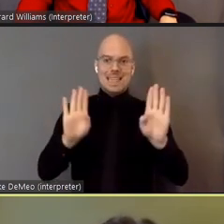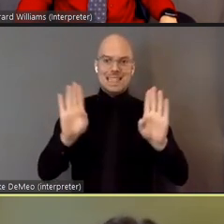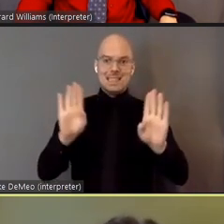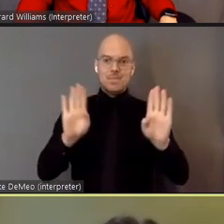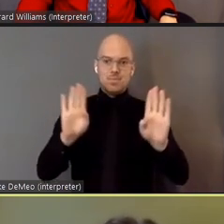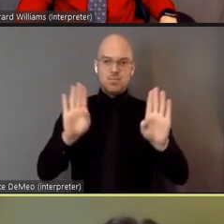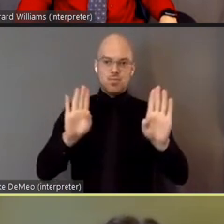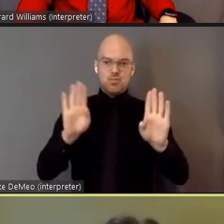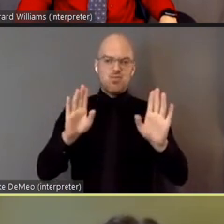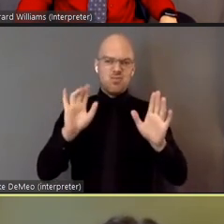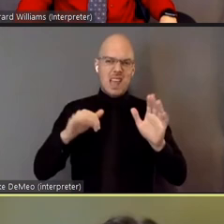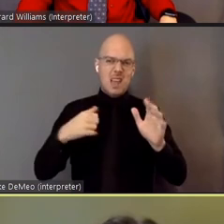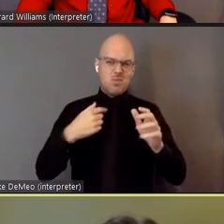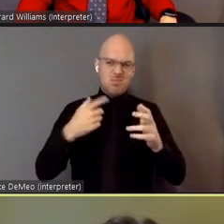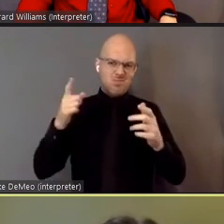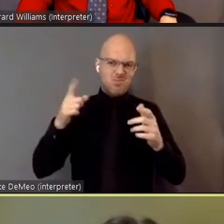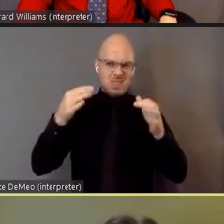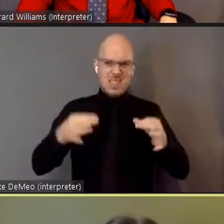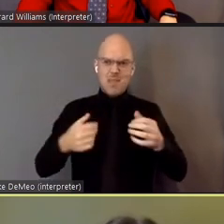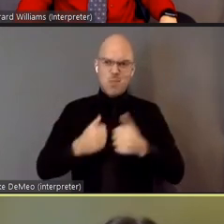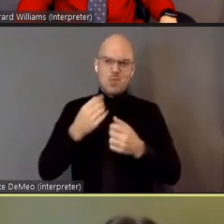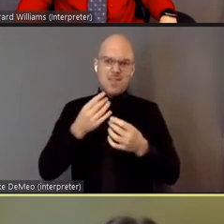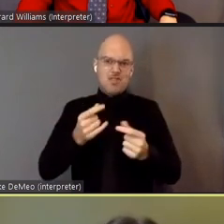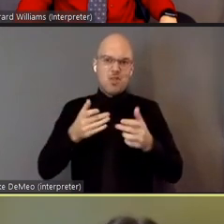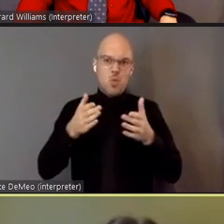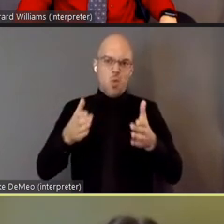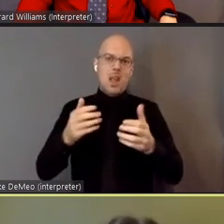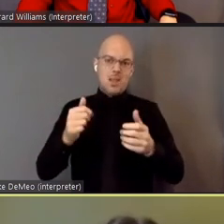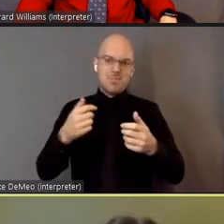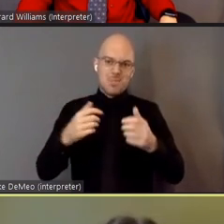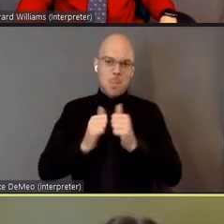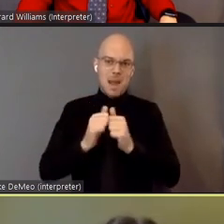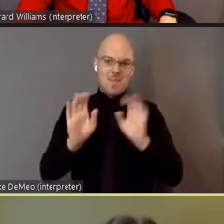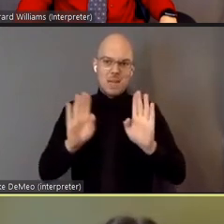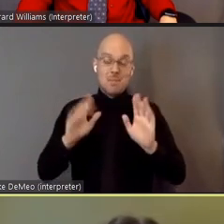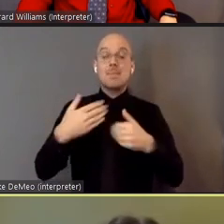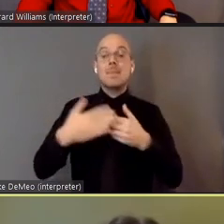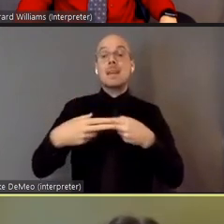in the most efficient way. So can we look at the next slide?